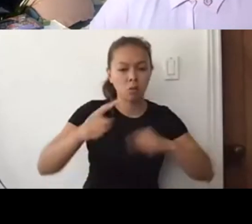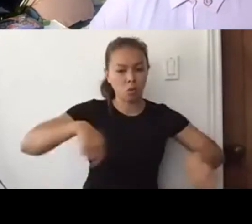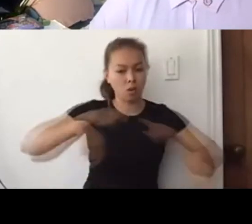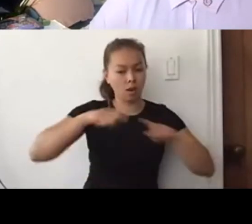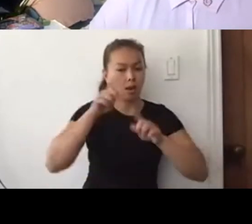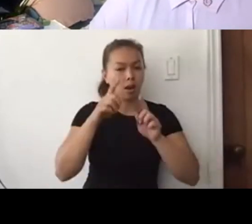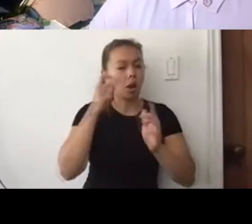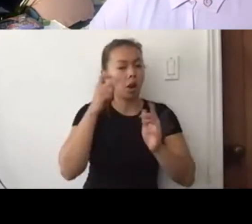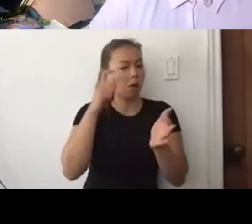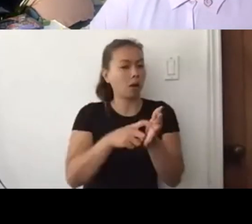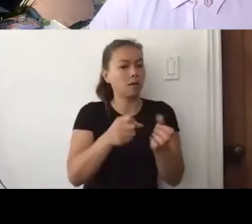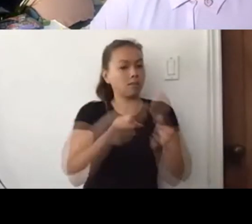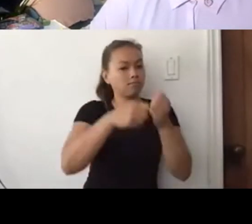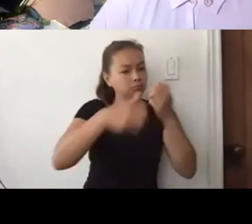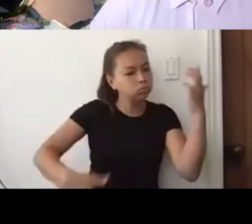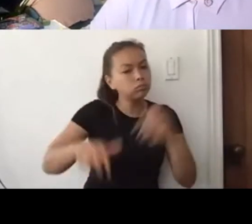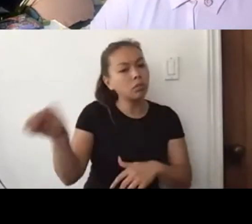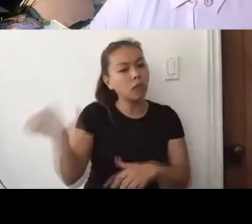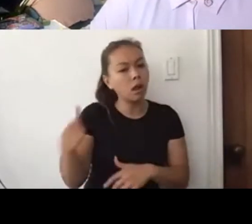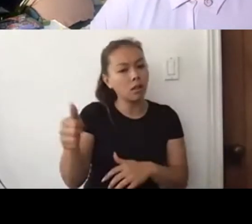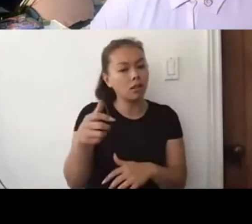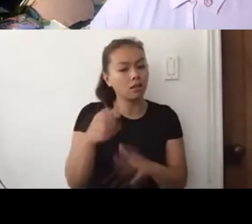expression or sexuality or anything like that,